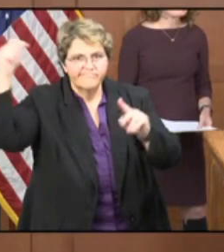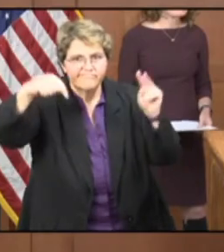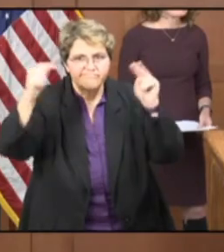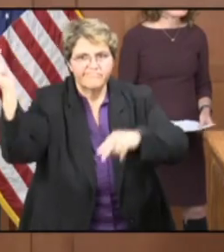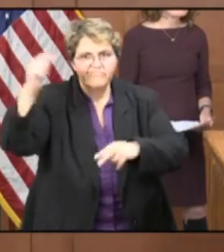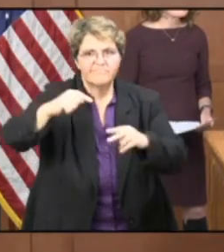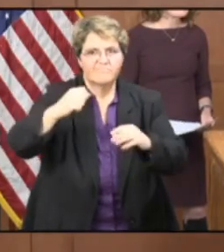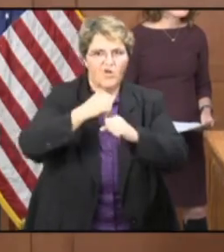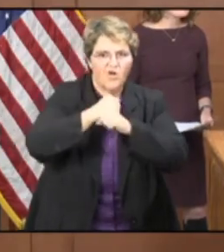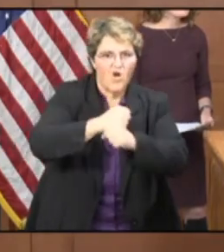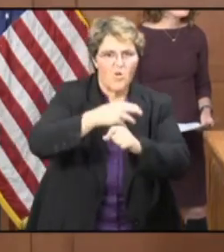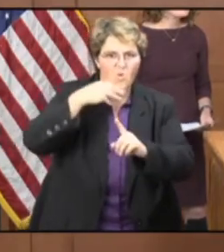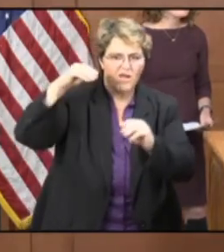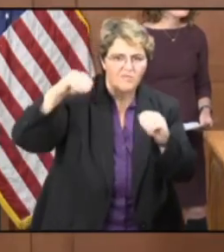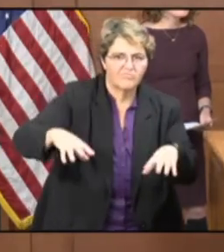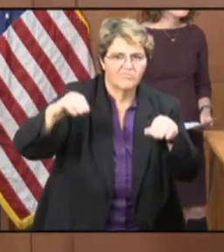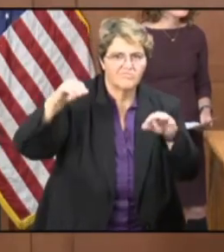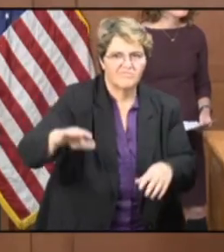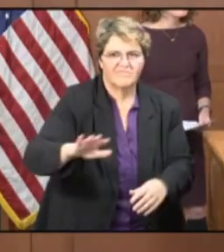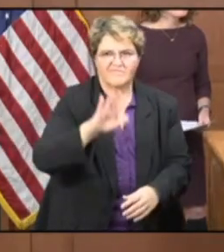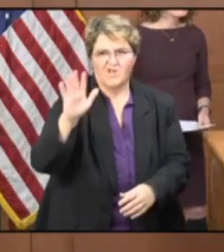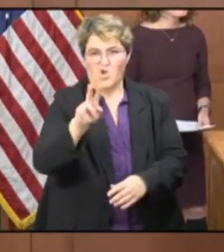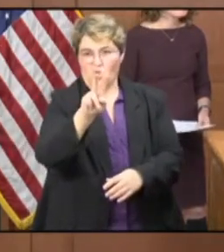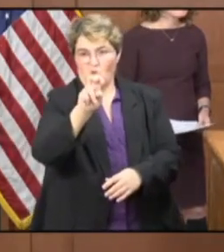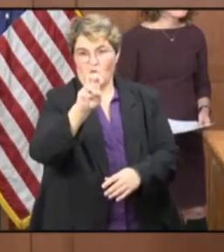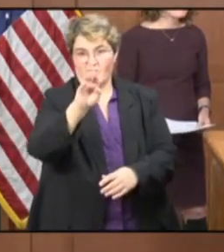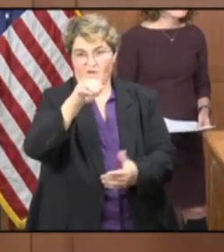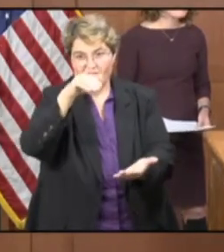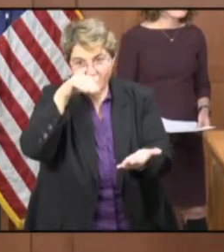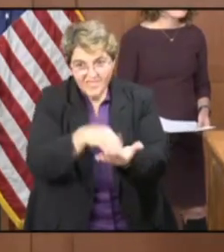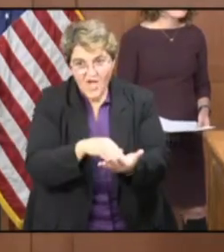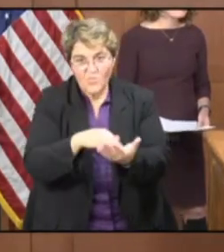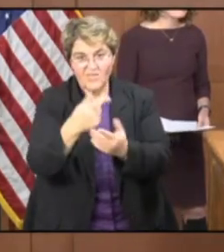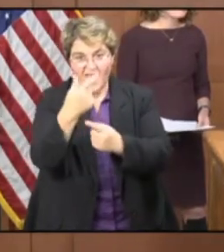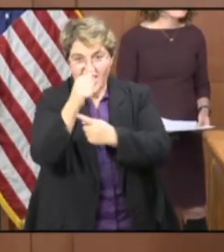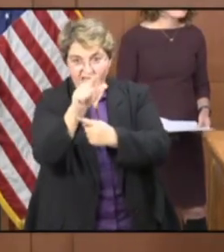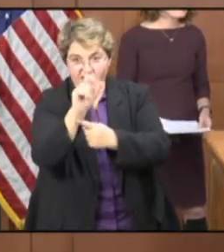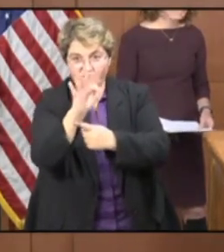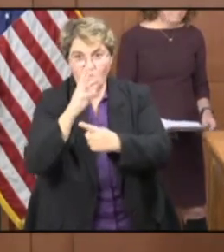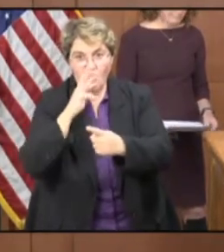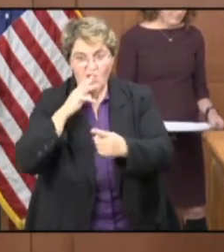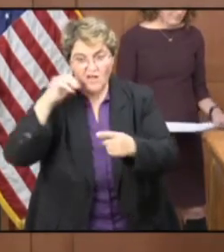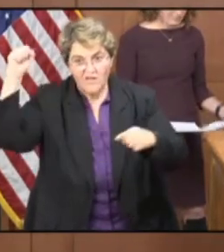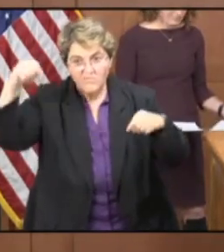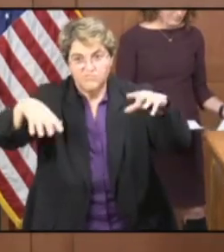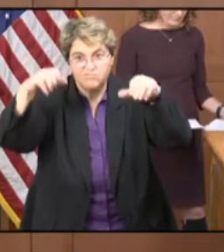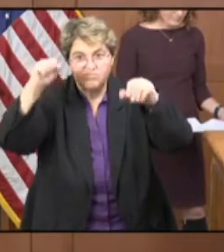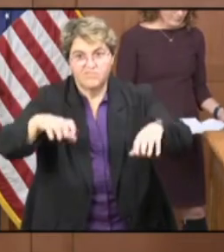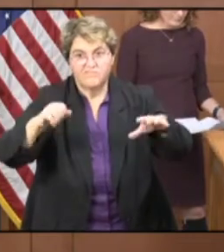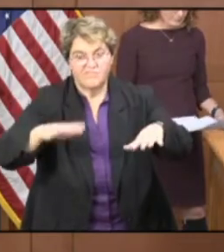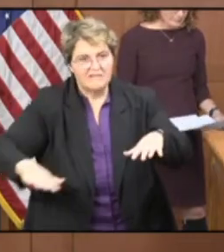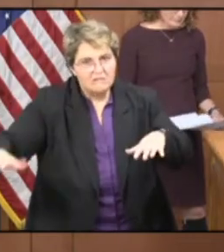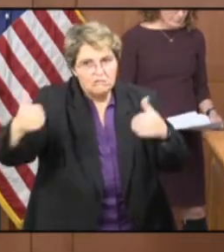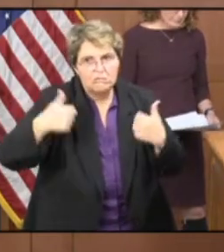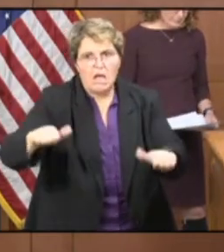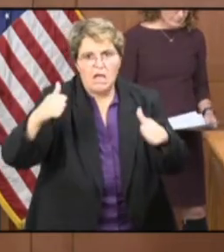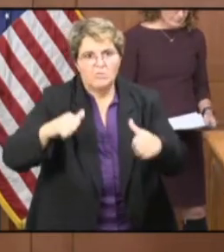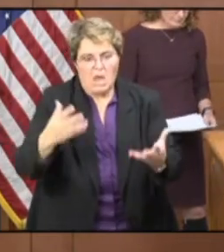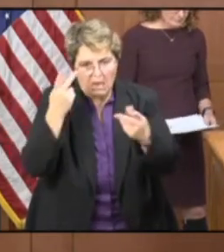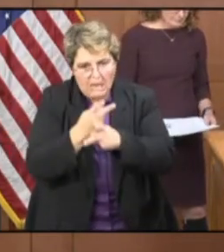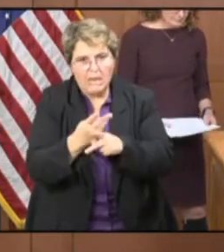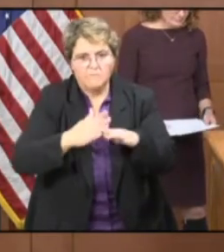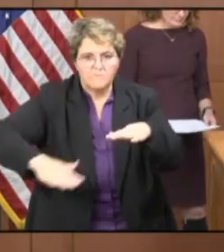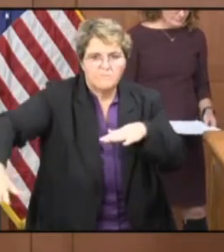was it? 340,000 gallons of water, doing our best to tamp down the possible spread of